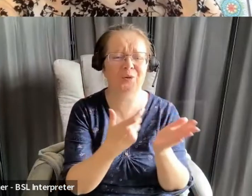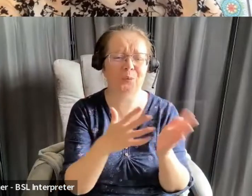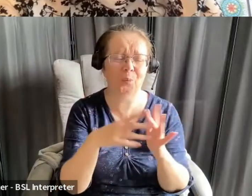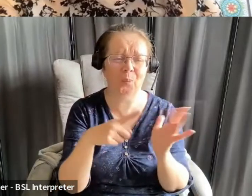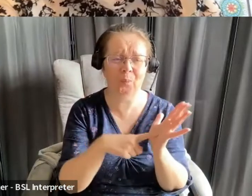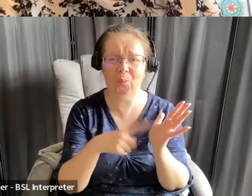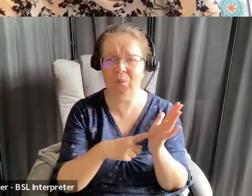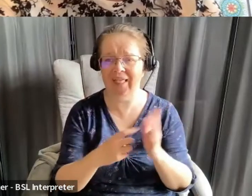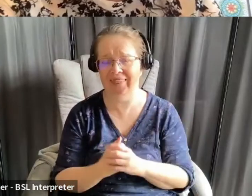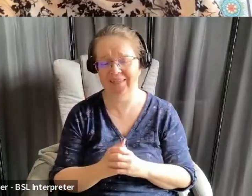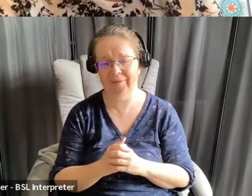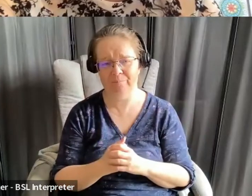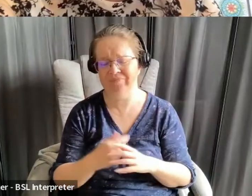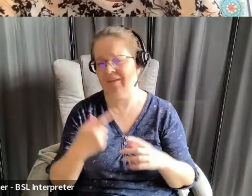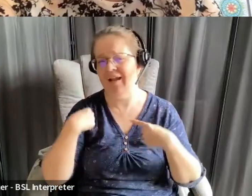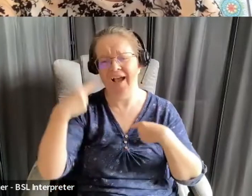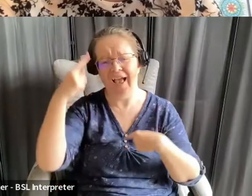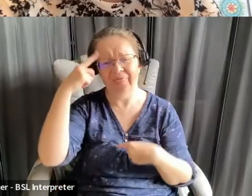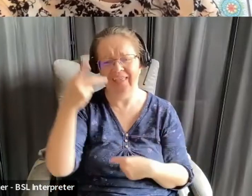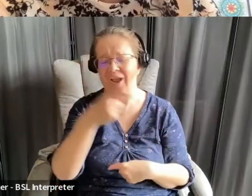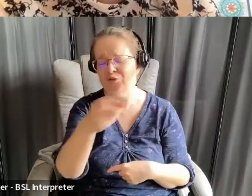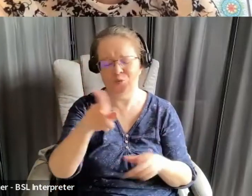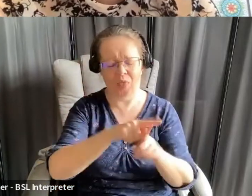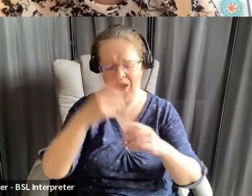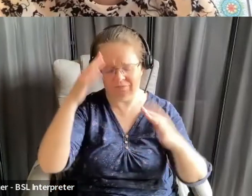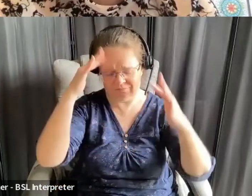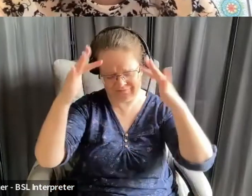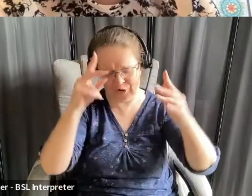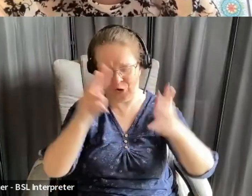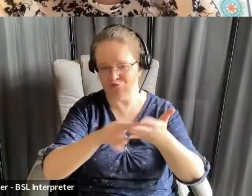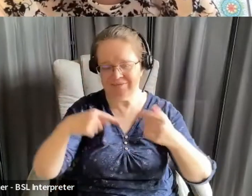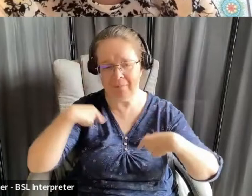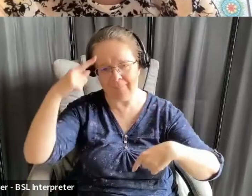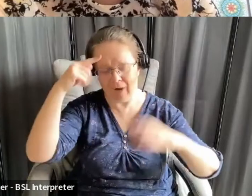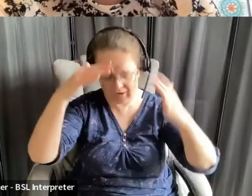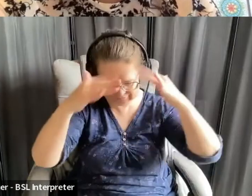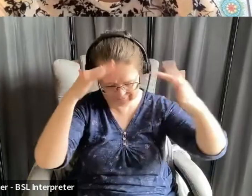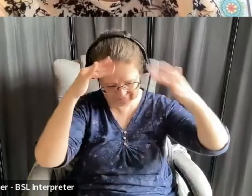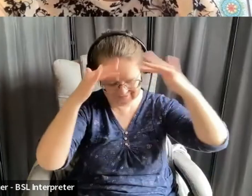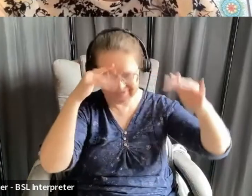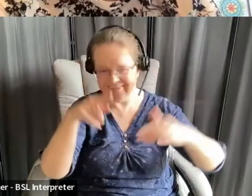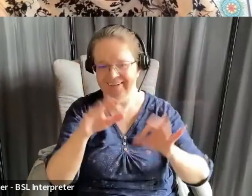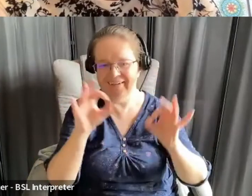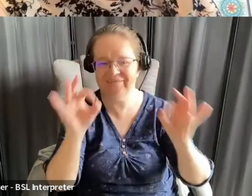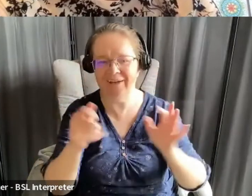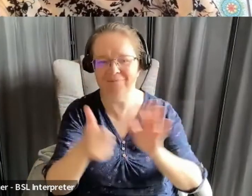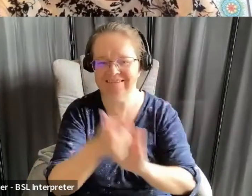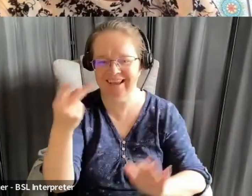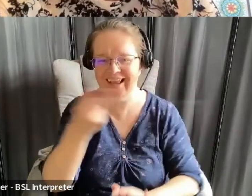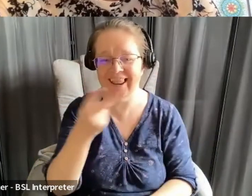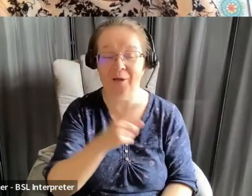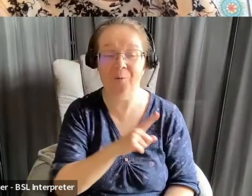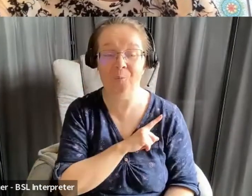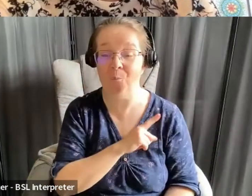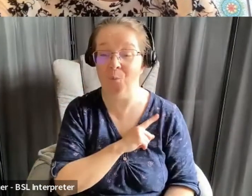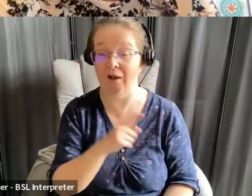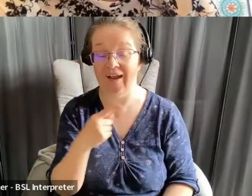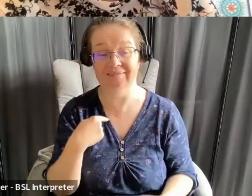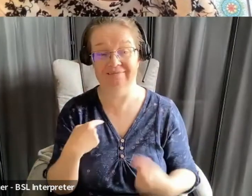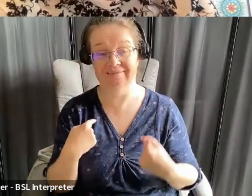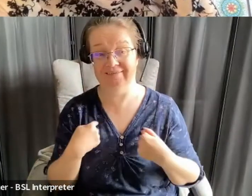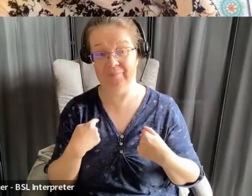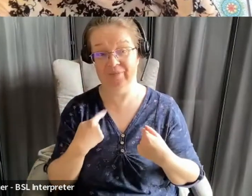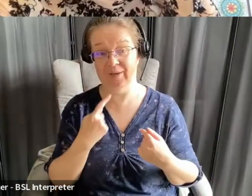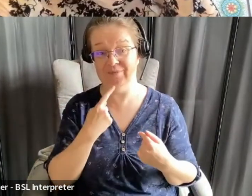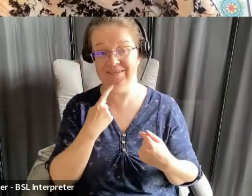what? I think you guys must have read my mind. That must be another fabulous skill that you have, because here's what I'm saying too.